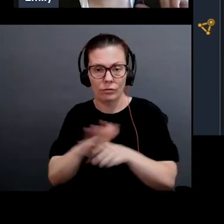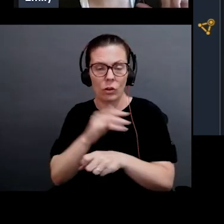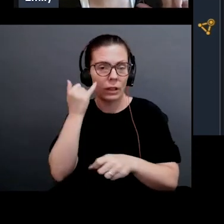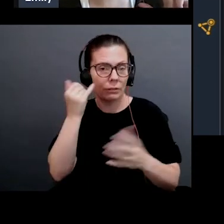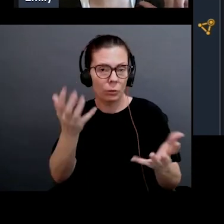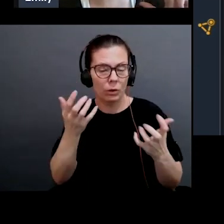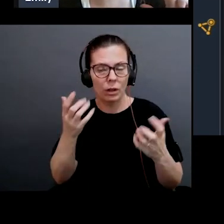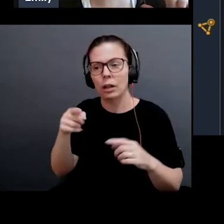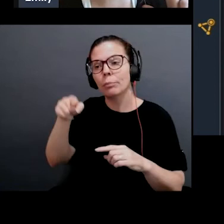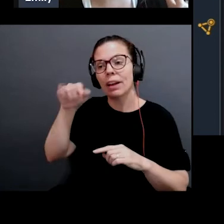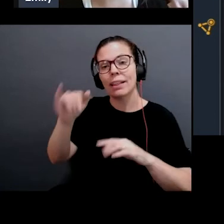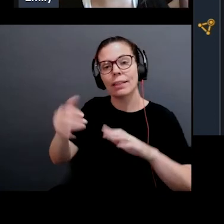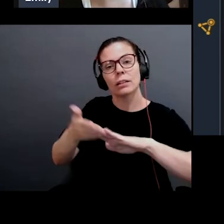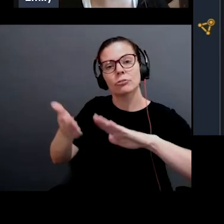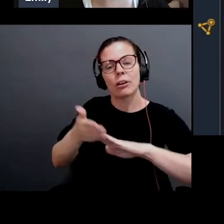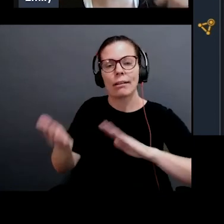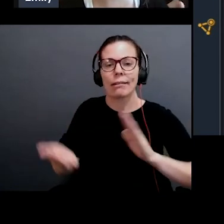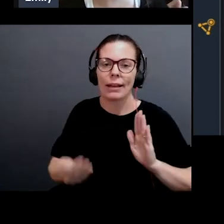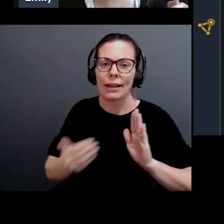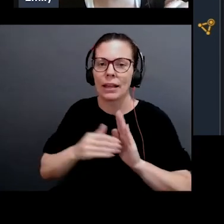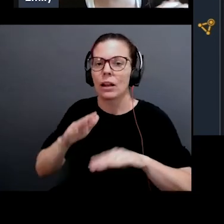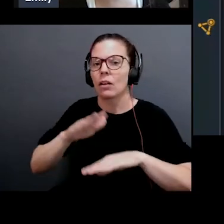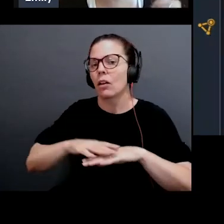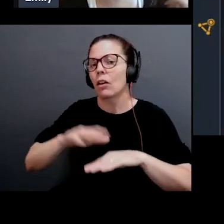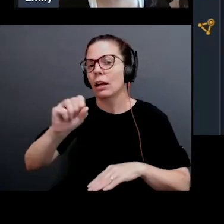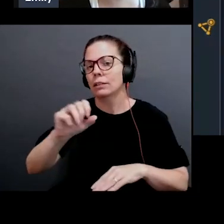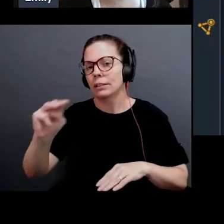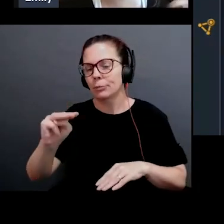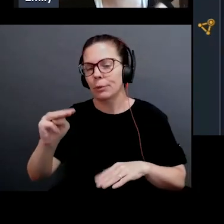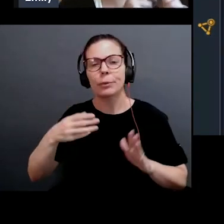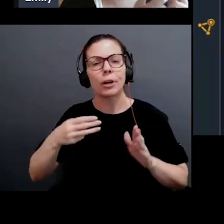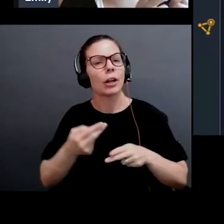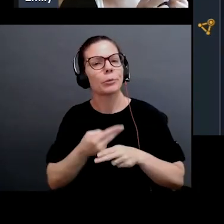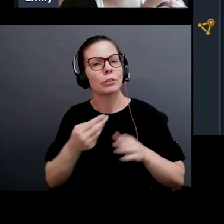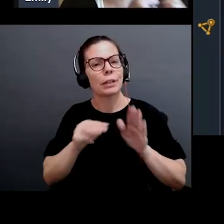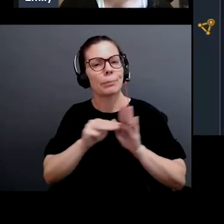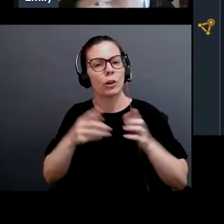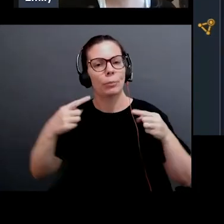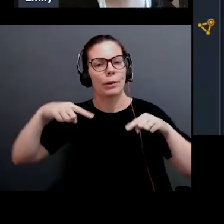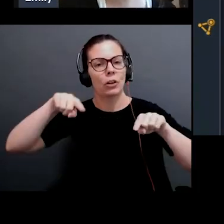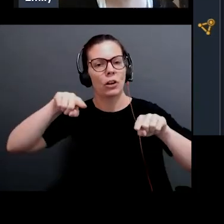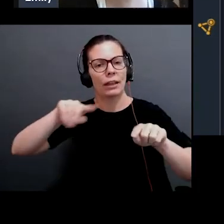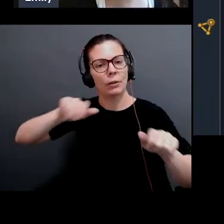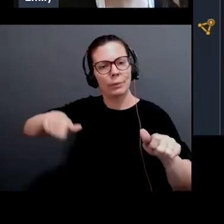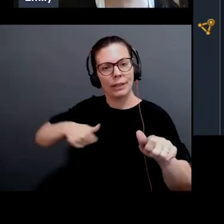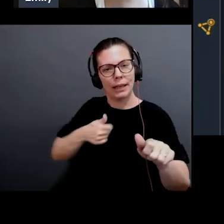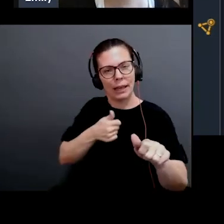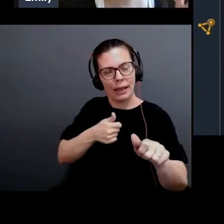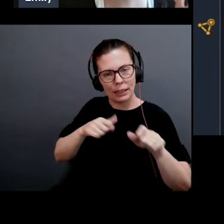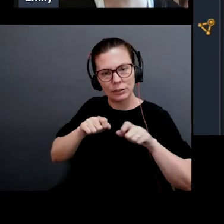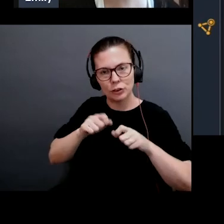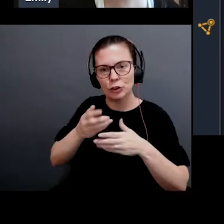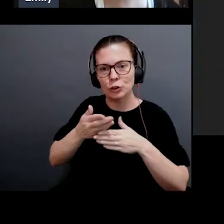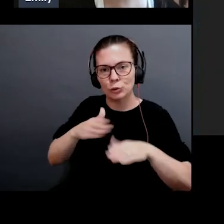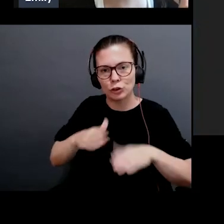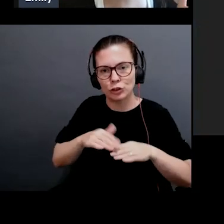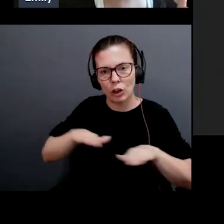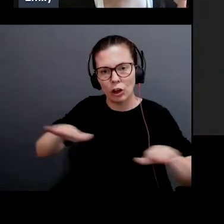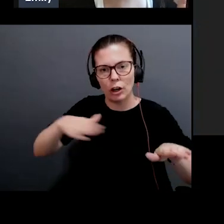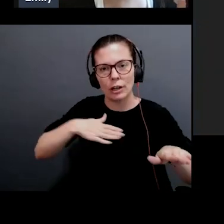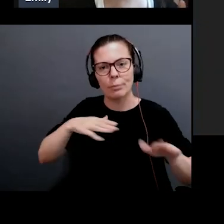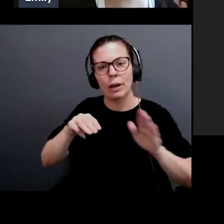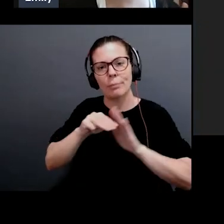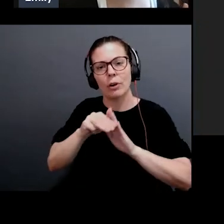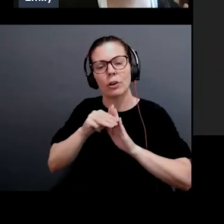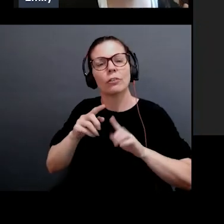running again on SageMaker. I'm using model parallel in the backend to shard my model across multiple GPUs. And then I'm going to pop